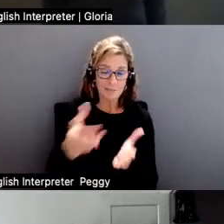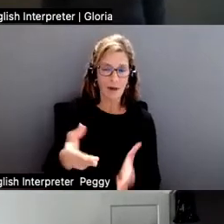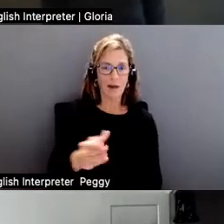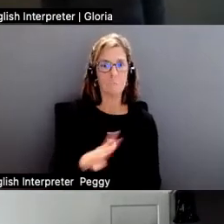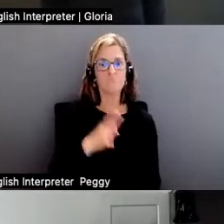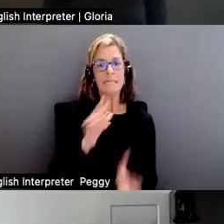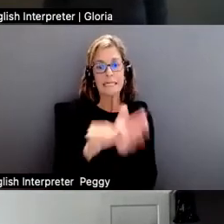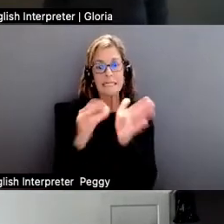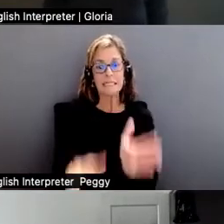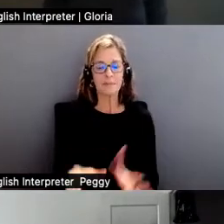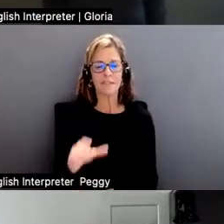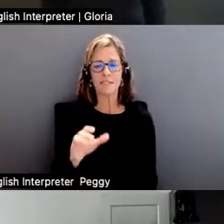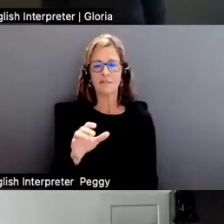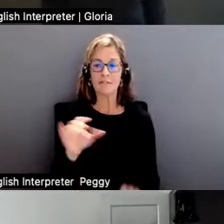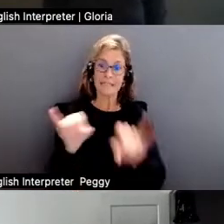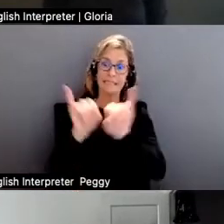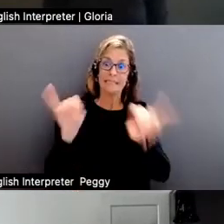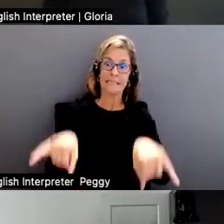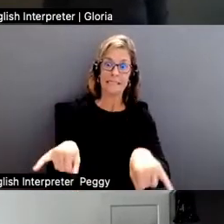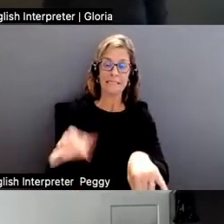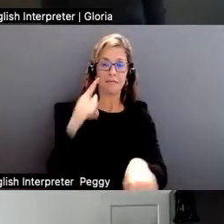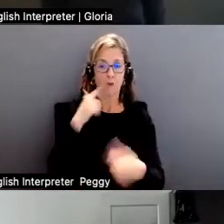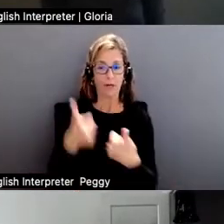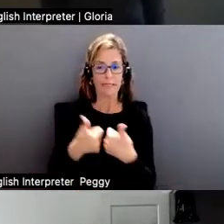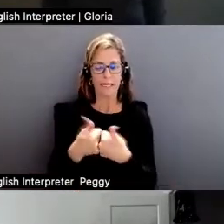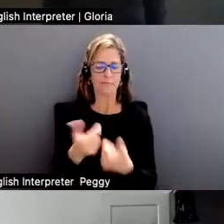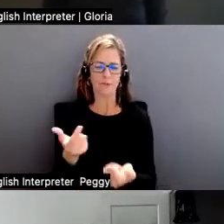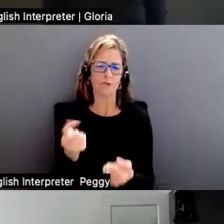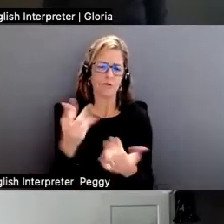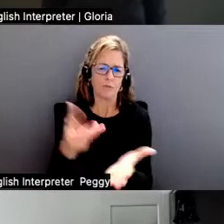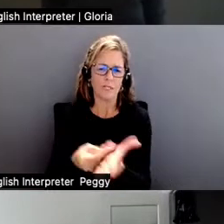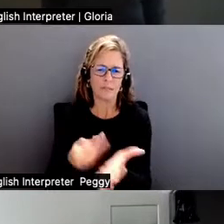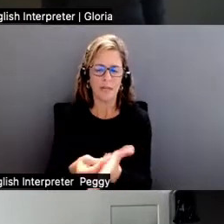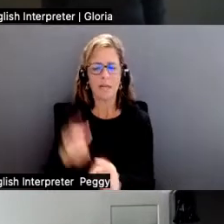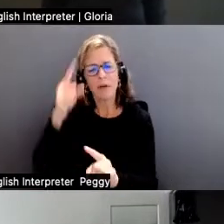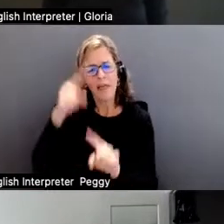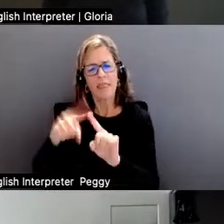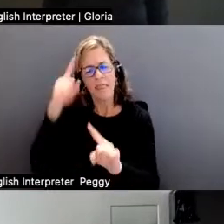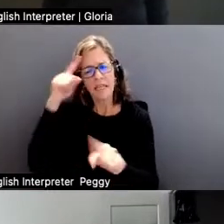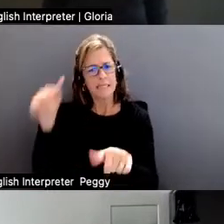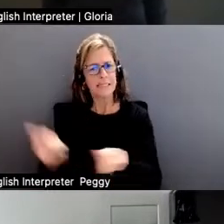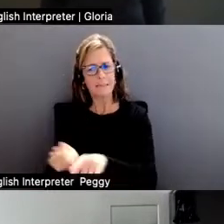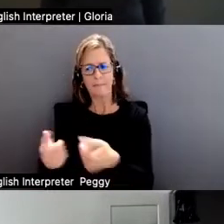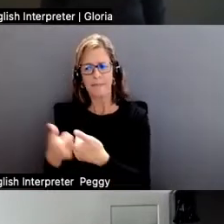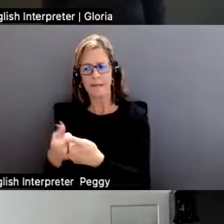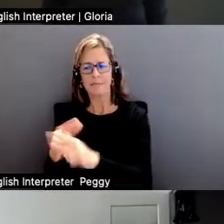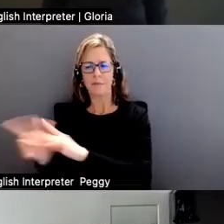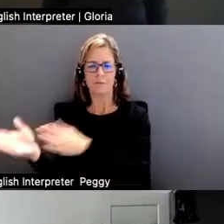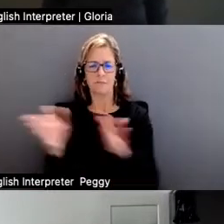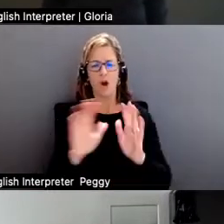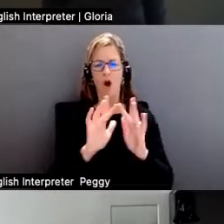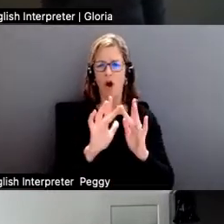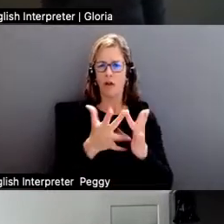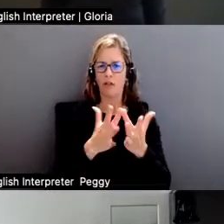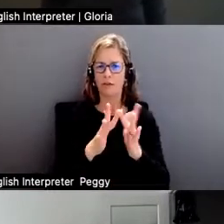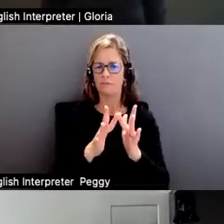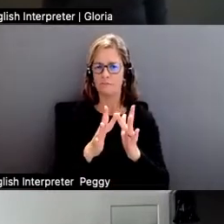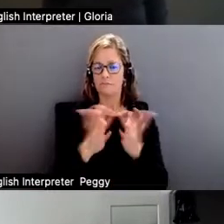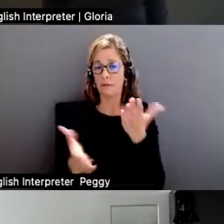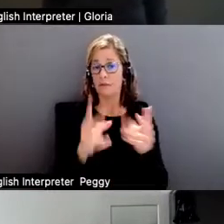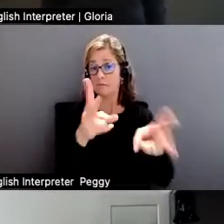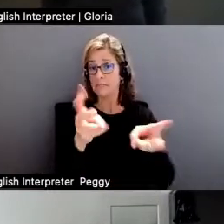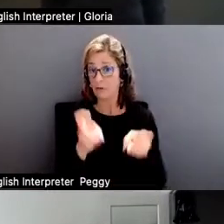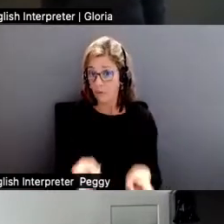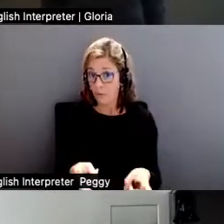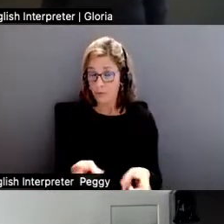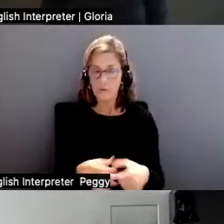for most of us it is, then consider online versions of the same games, which can be downloaded to a computer and played,